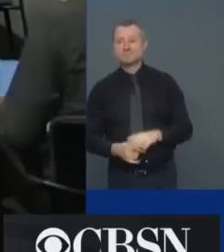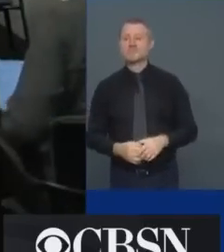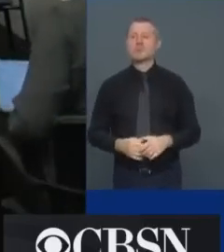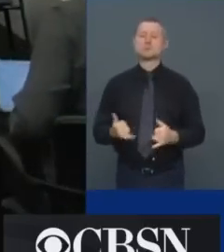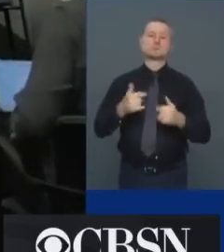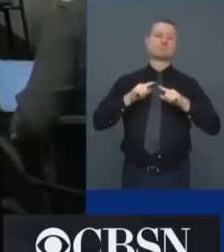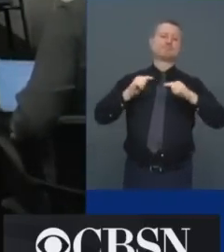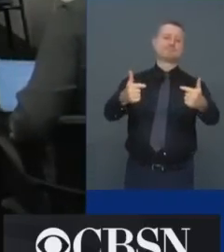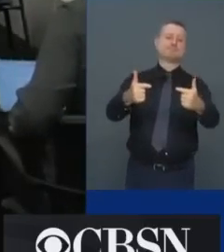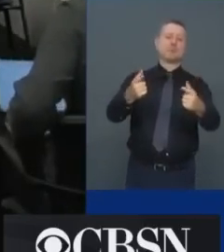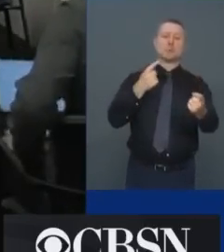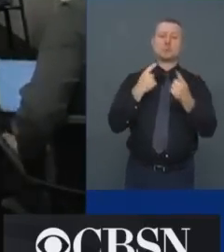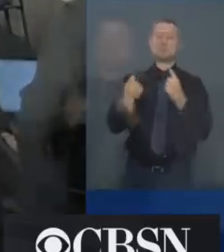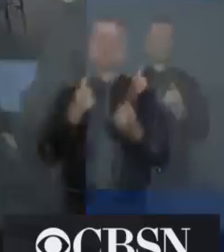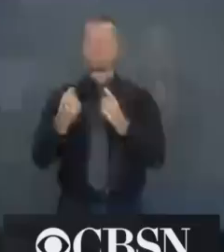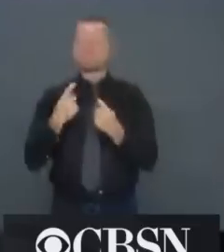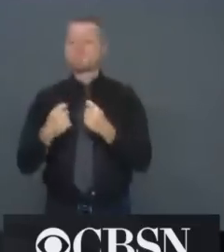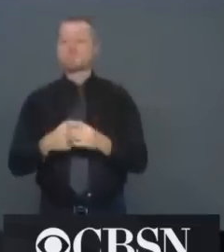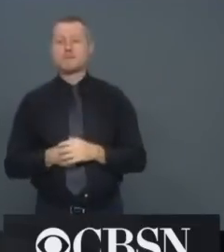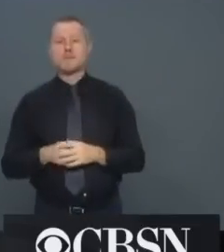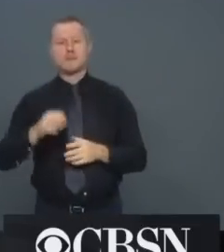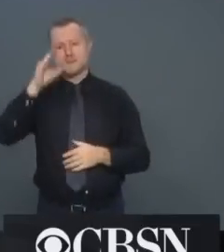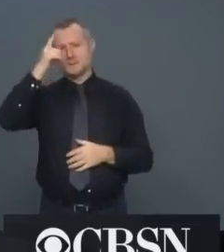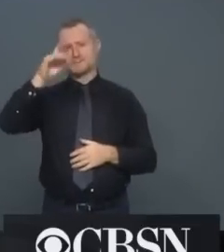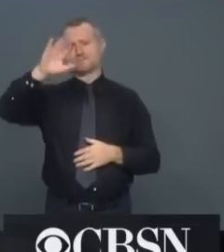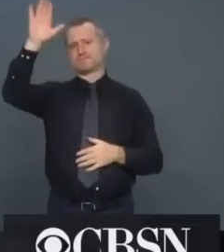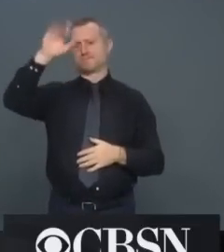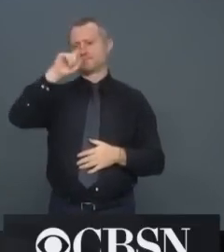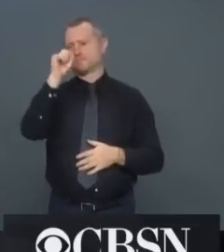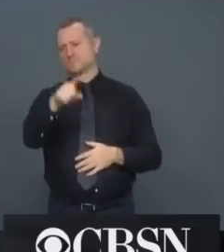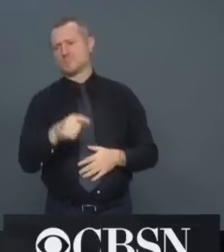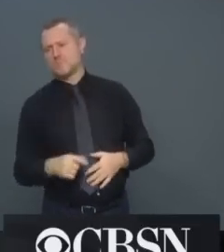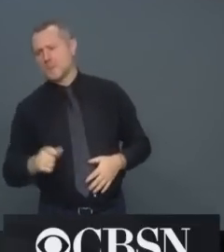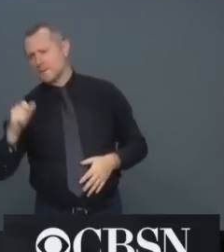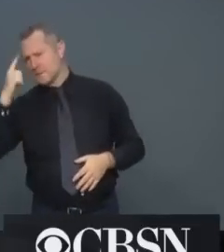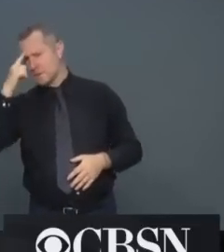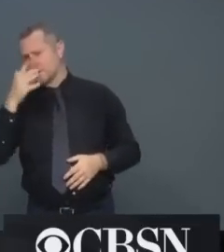Questions? Governor, the mayor is once again making the case to borrow $5 billion.